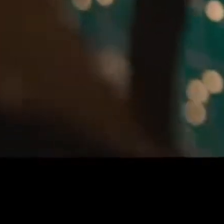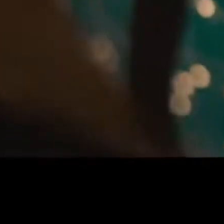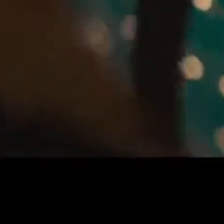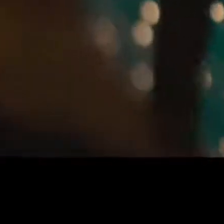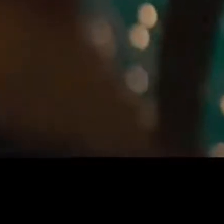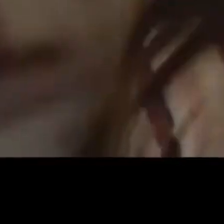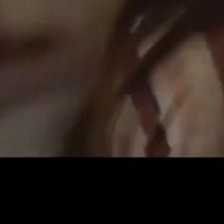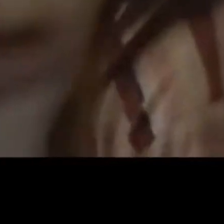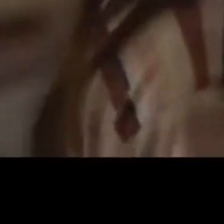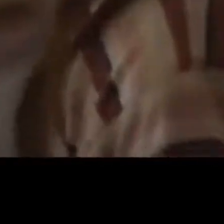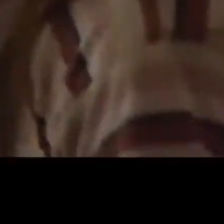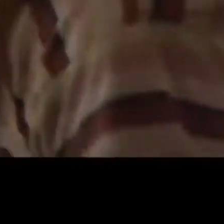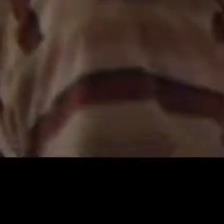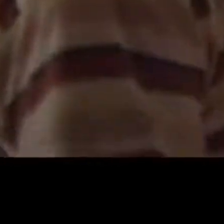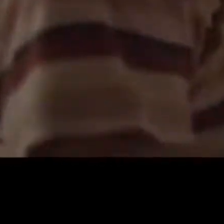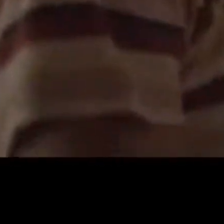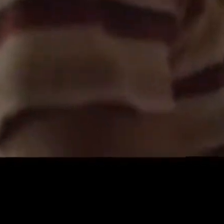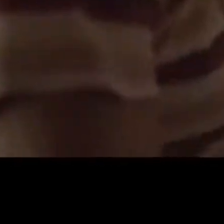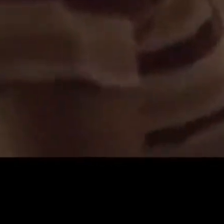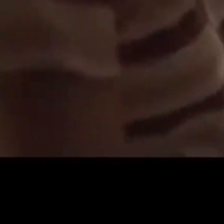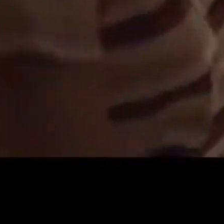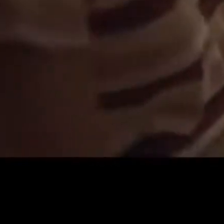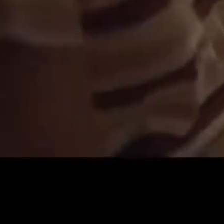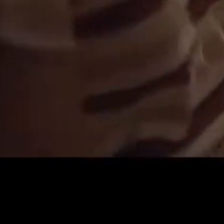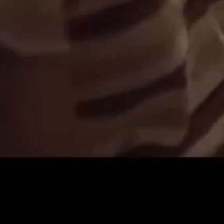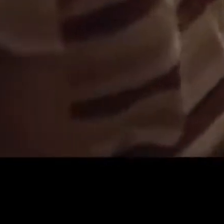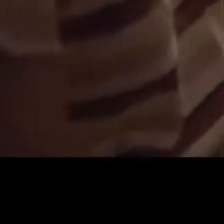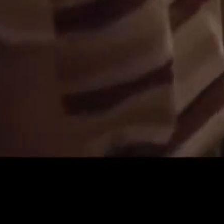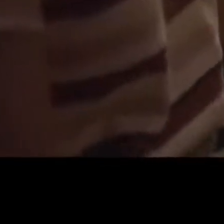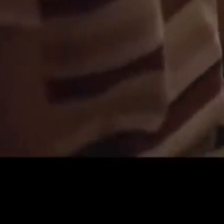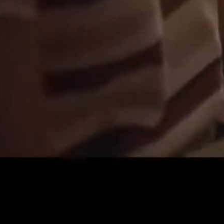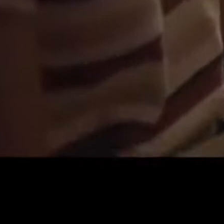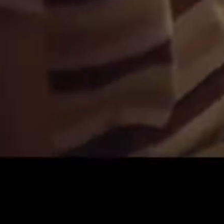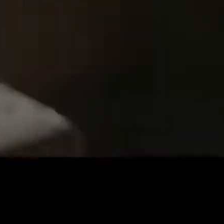Connection is a spark that gives our lives meaning.